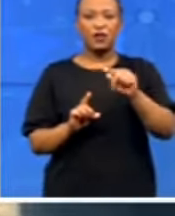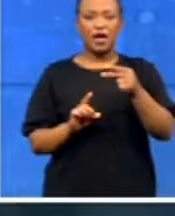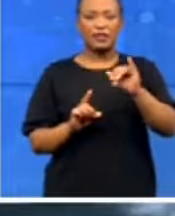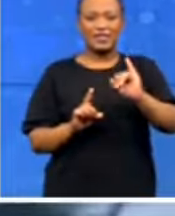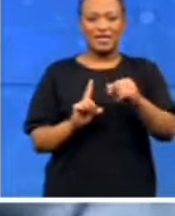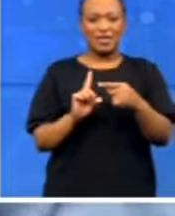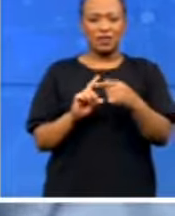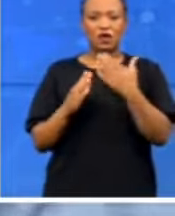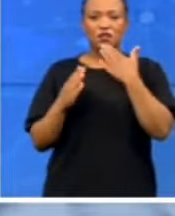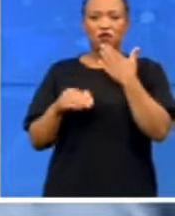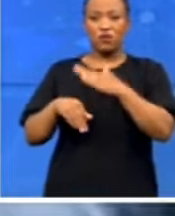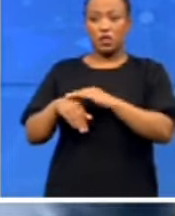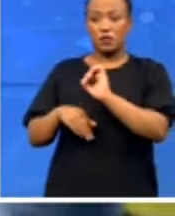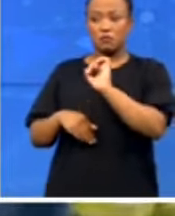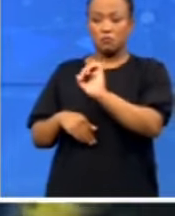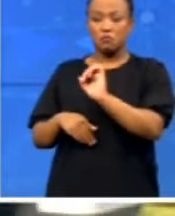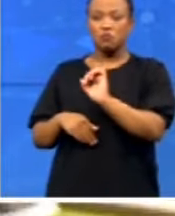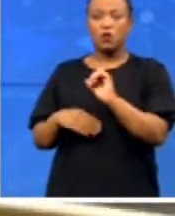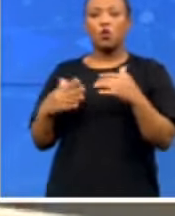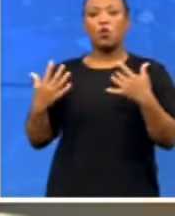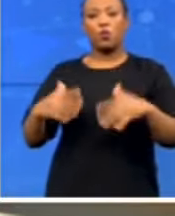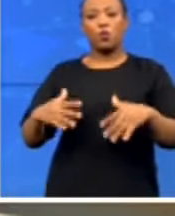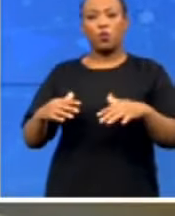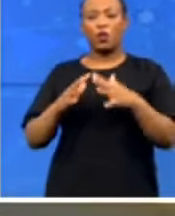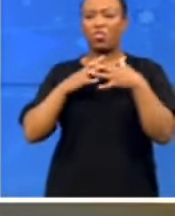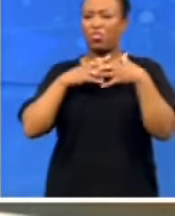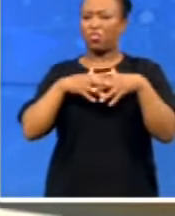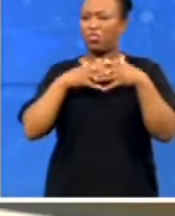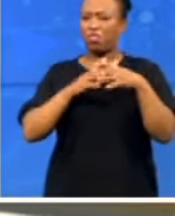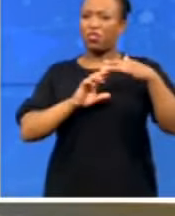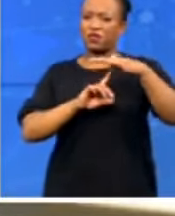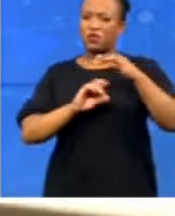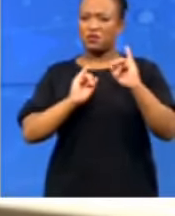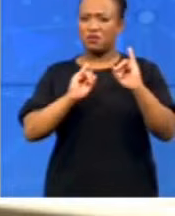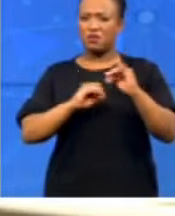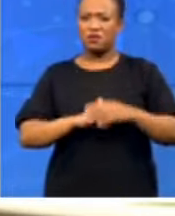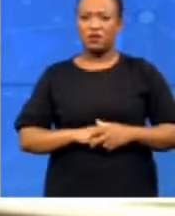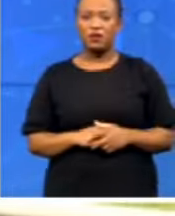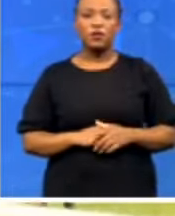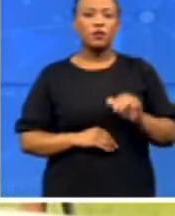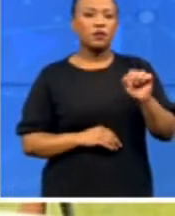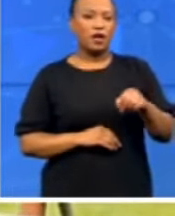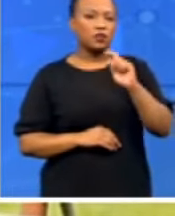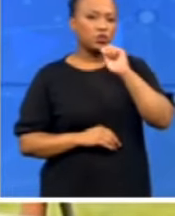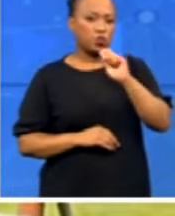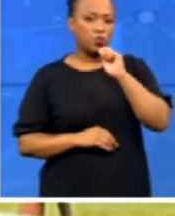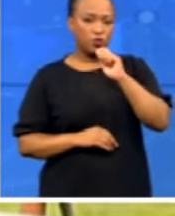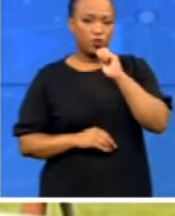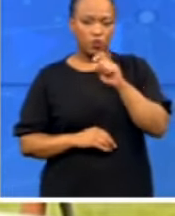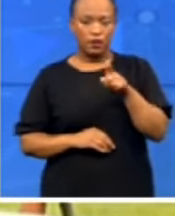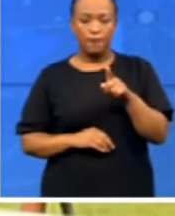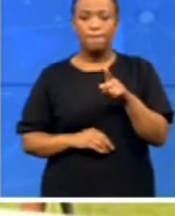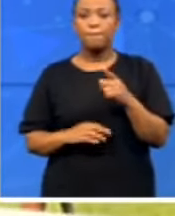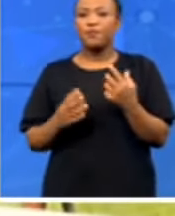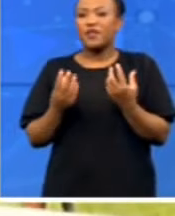really a bizarre situation, if I may put it that way. It certainly is, my brother, and it is something that we cannot apologize